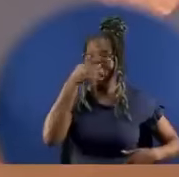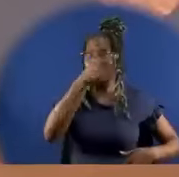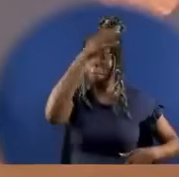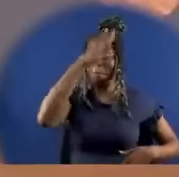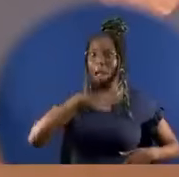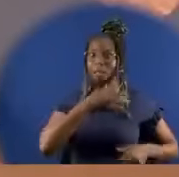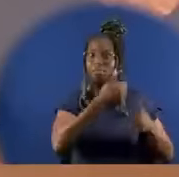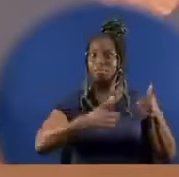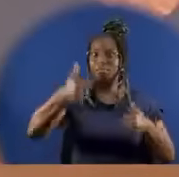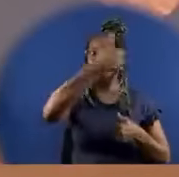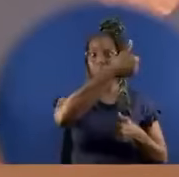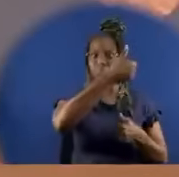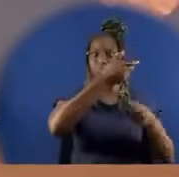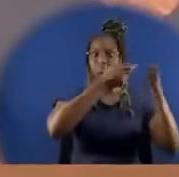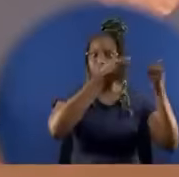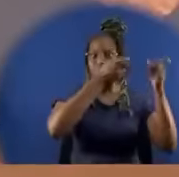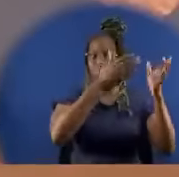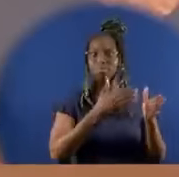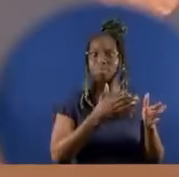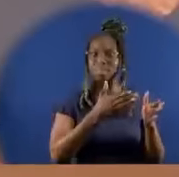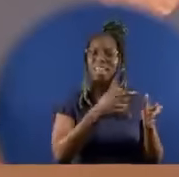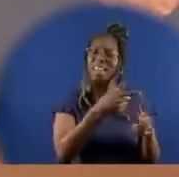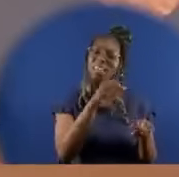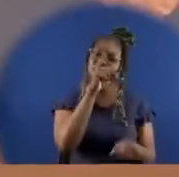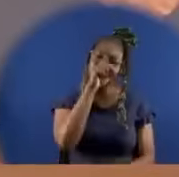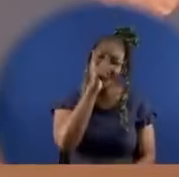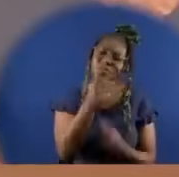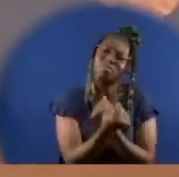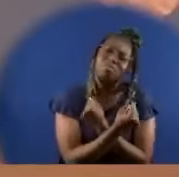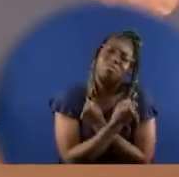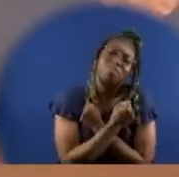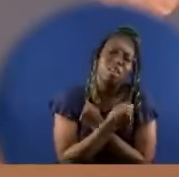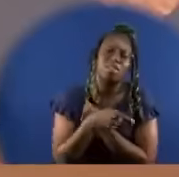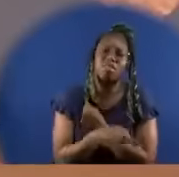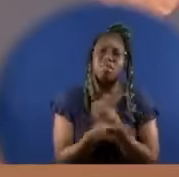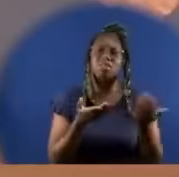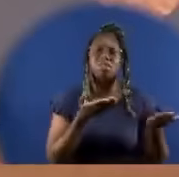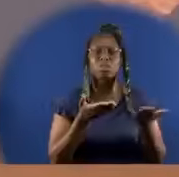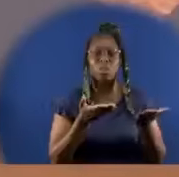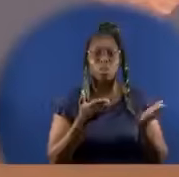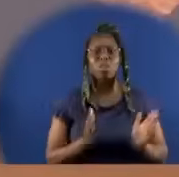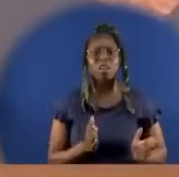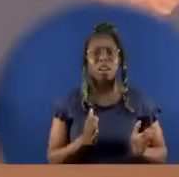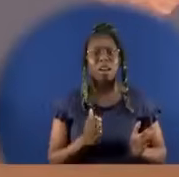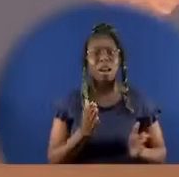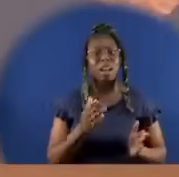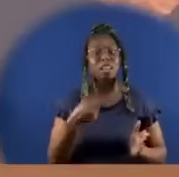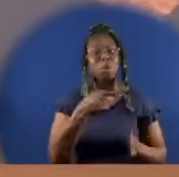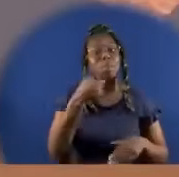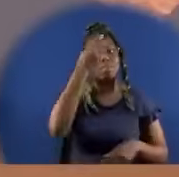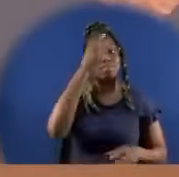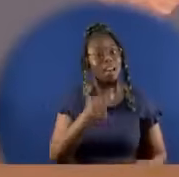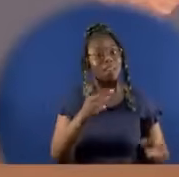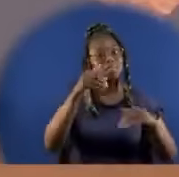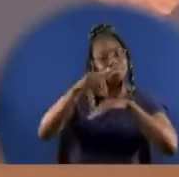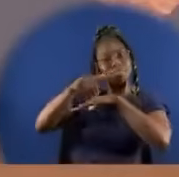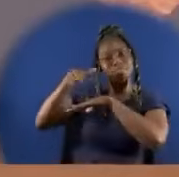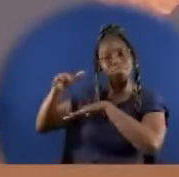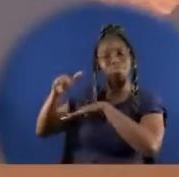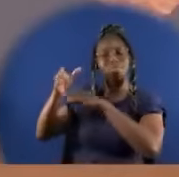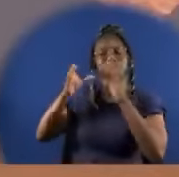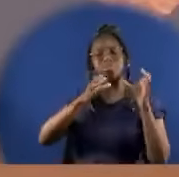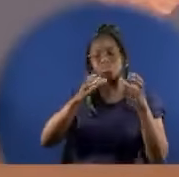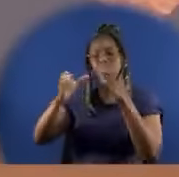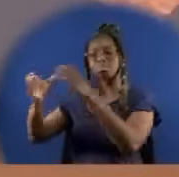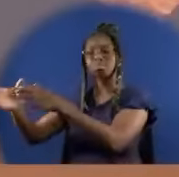him. His centurion loves his servant so much that he calls for the elders to go get Jesus to come back